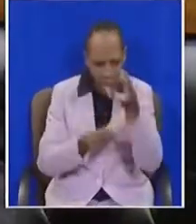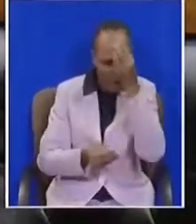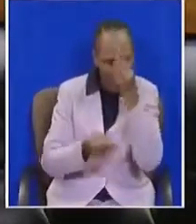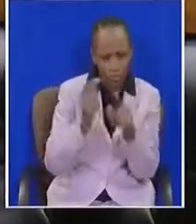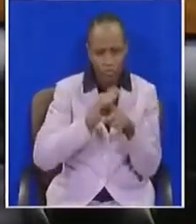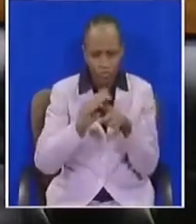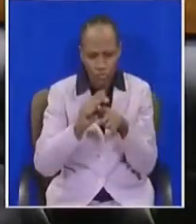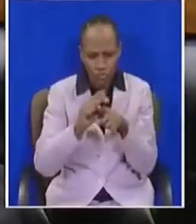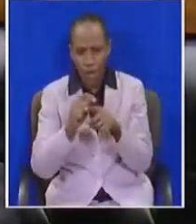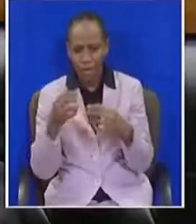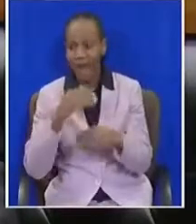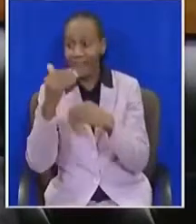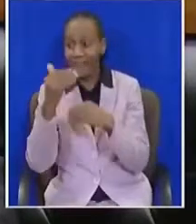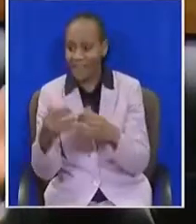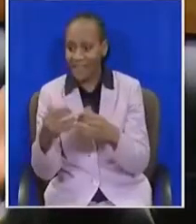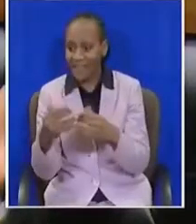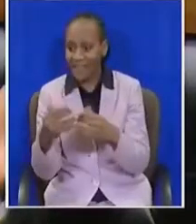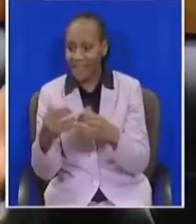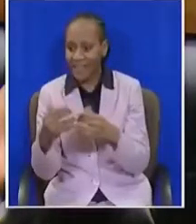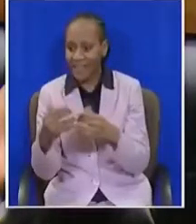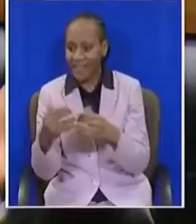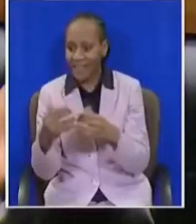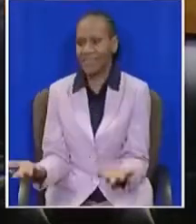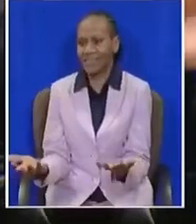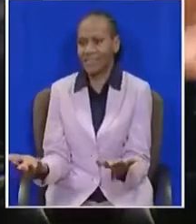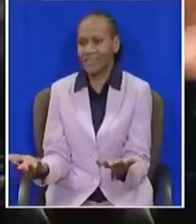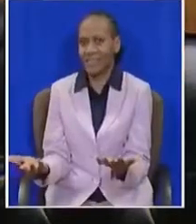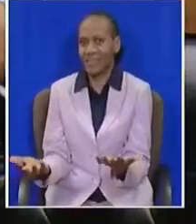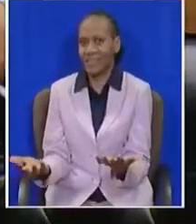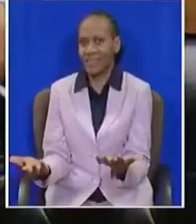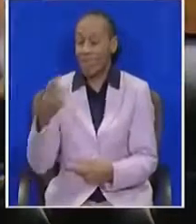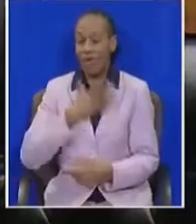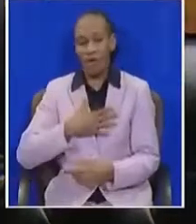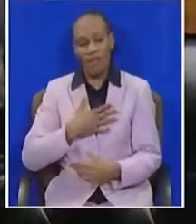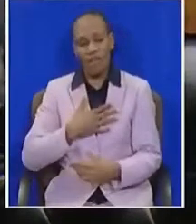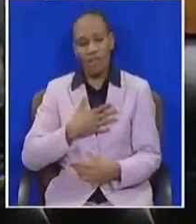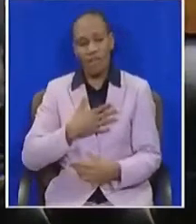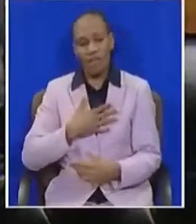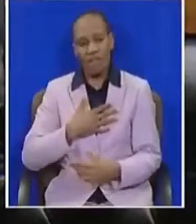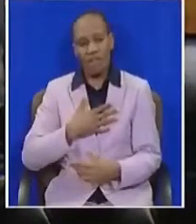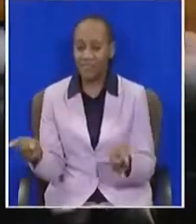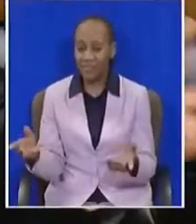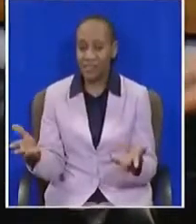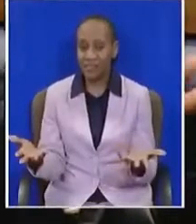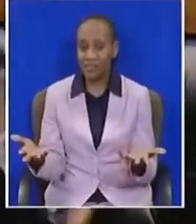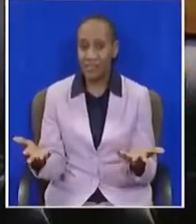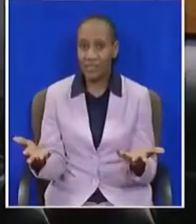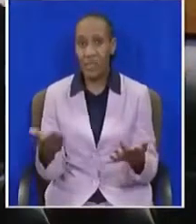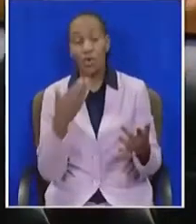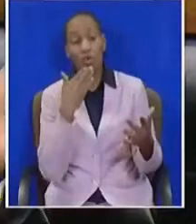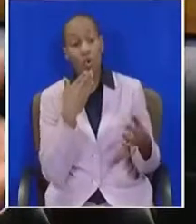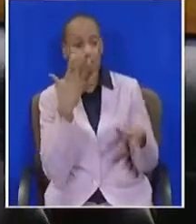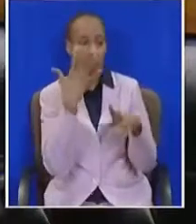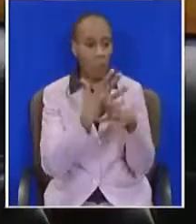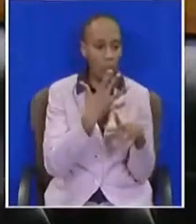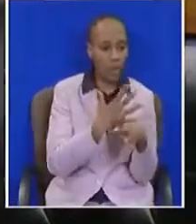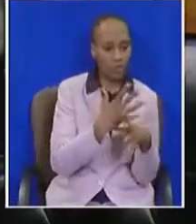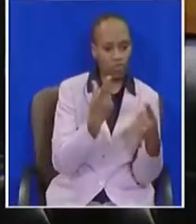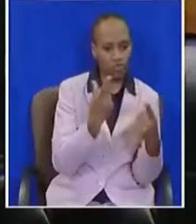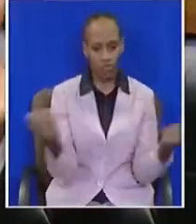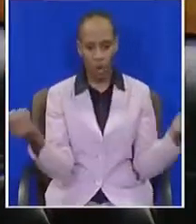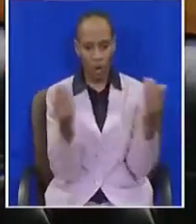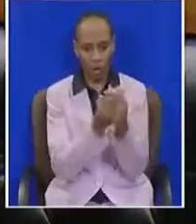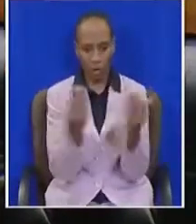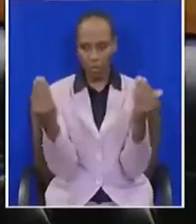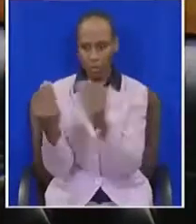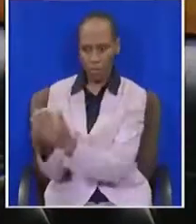He's now in business. You may have a view who is in business with, which is a different matter. You